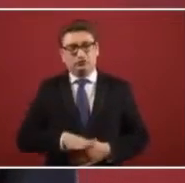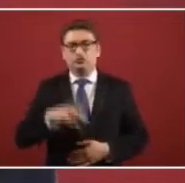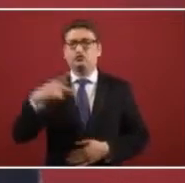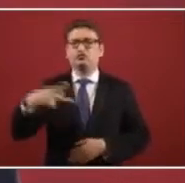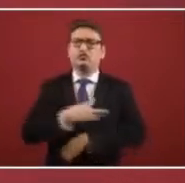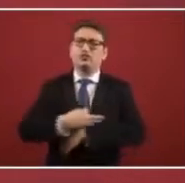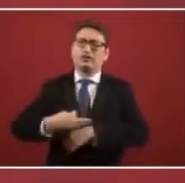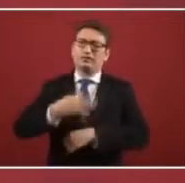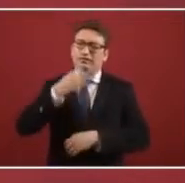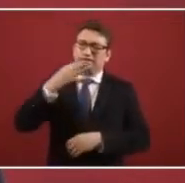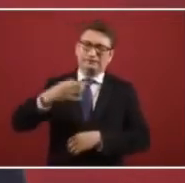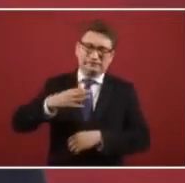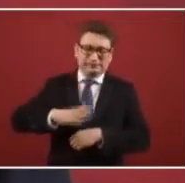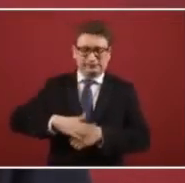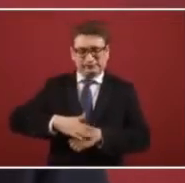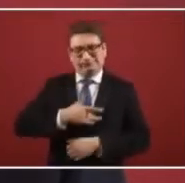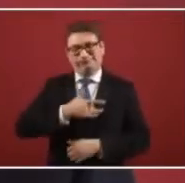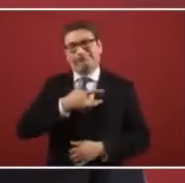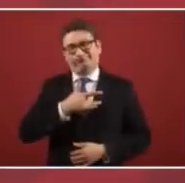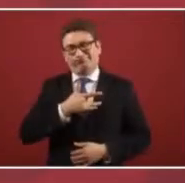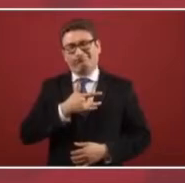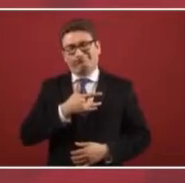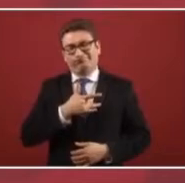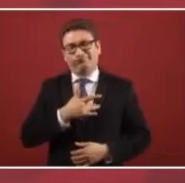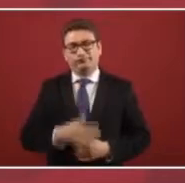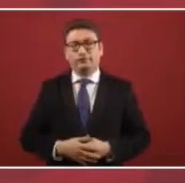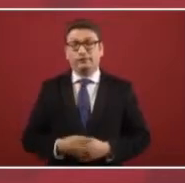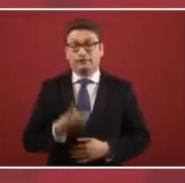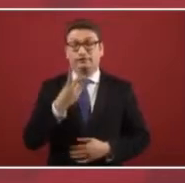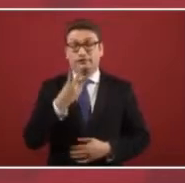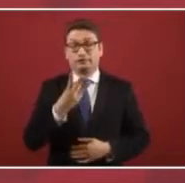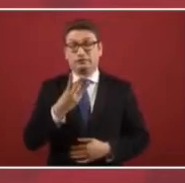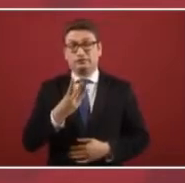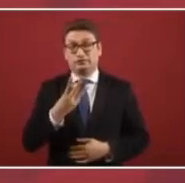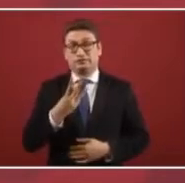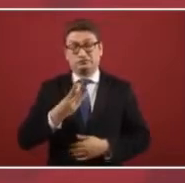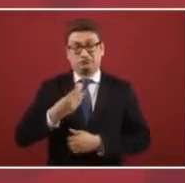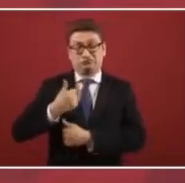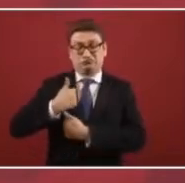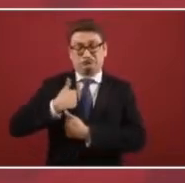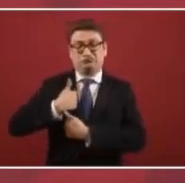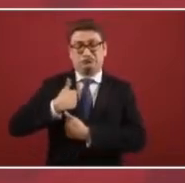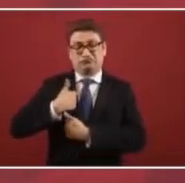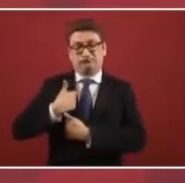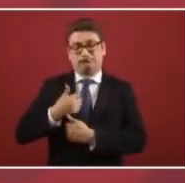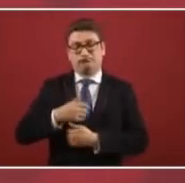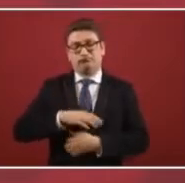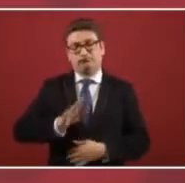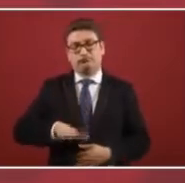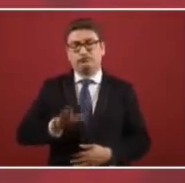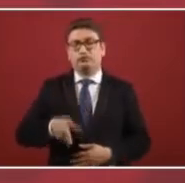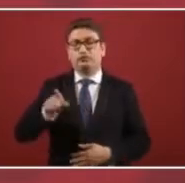We send to their families our condolences. Three